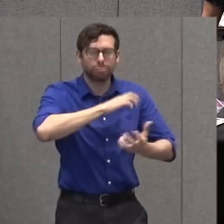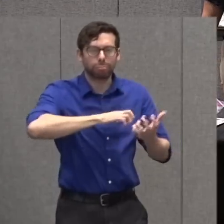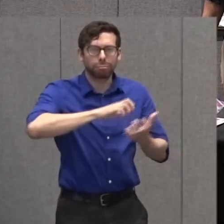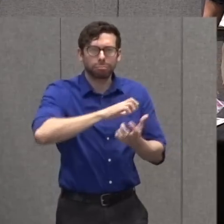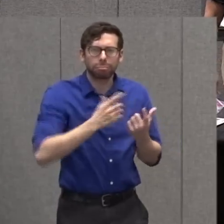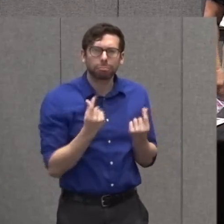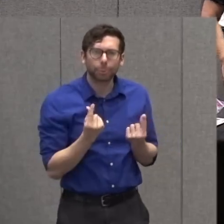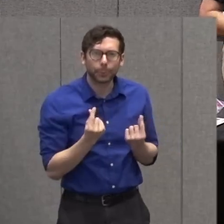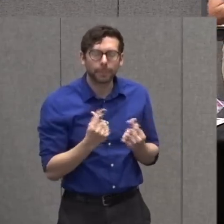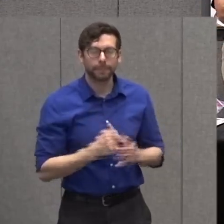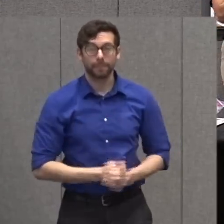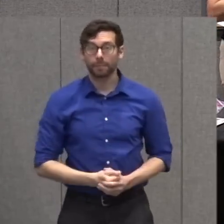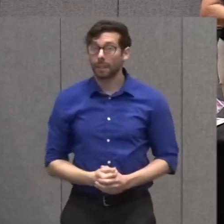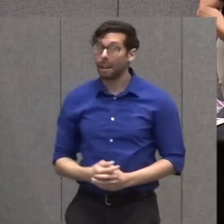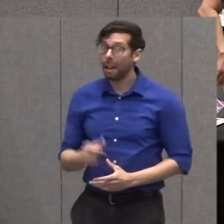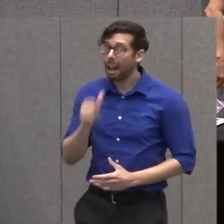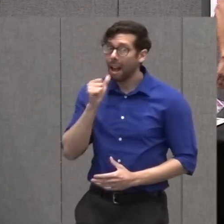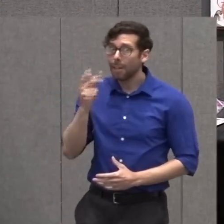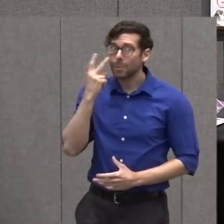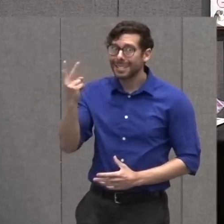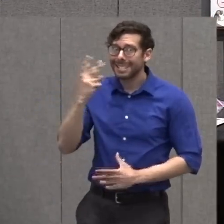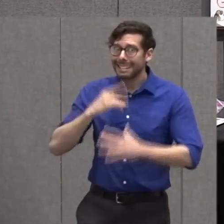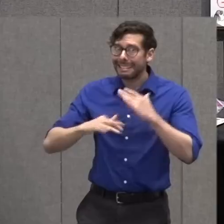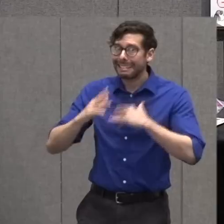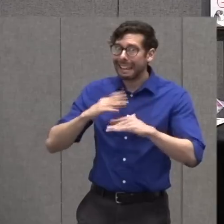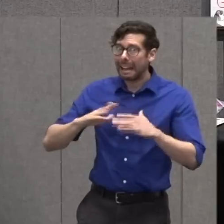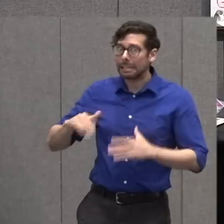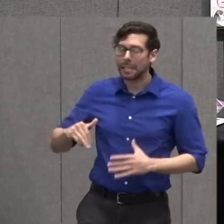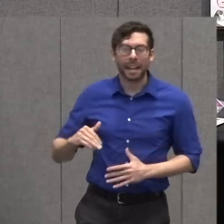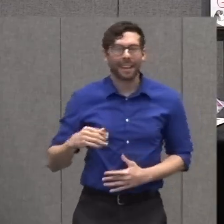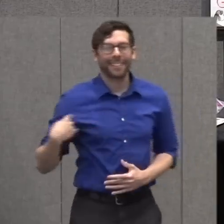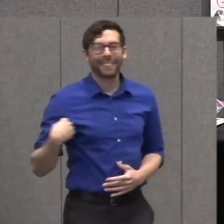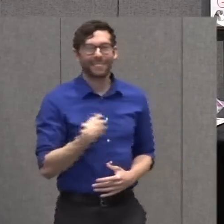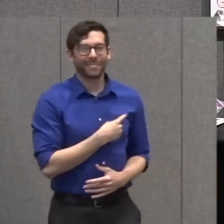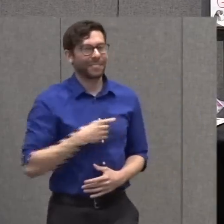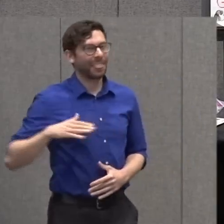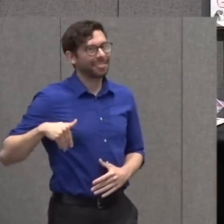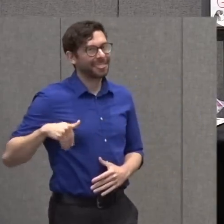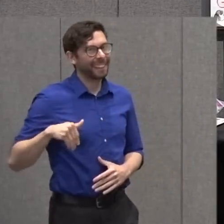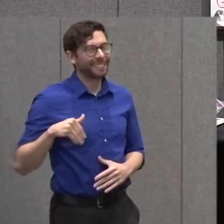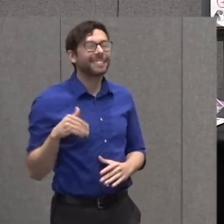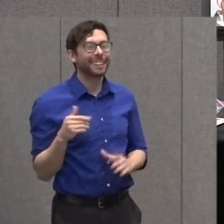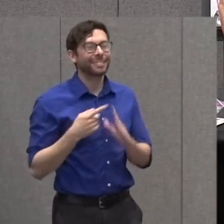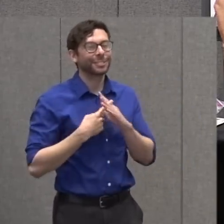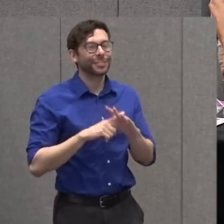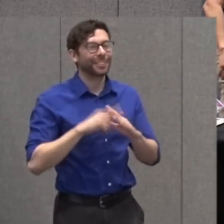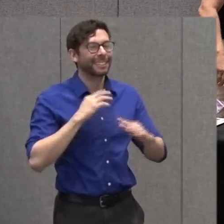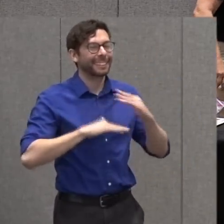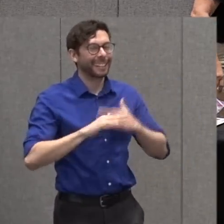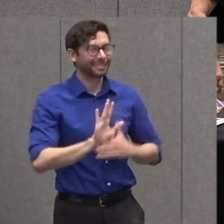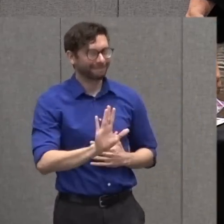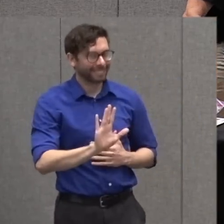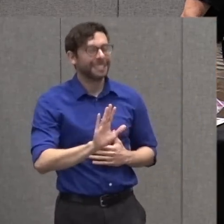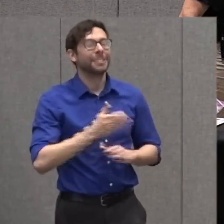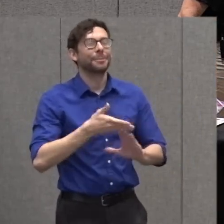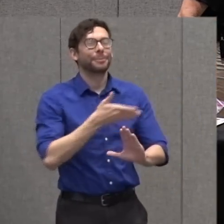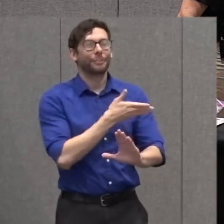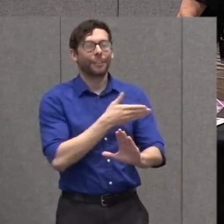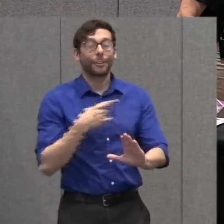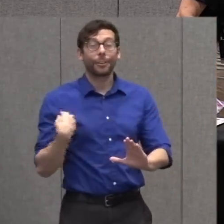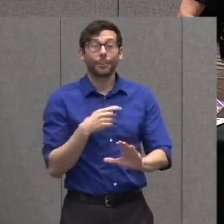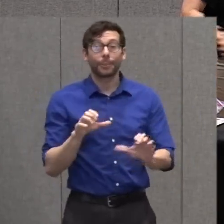gas. I don't understand. What's we're the not gas? there yet, Miss Oh, Mays. okay. So before we do that, I want you